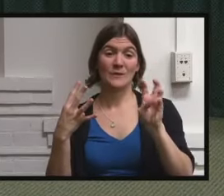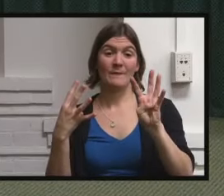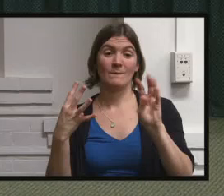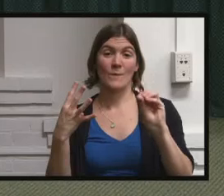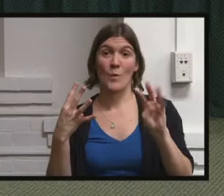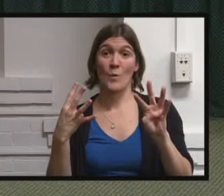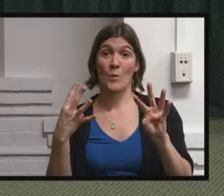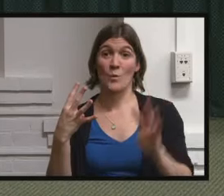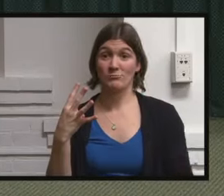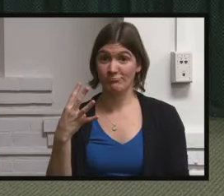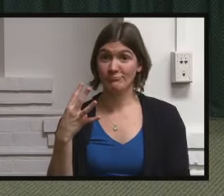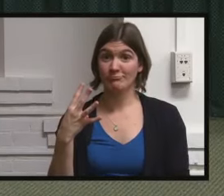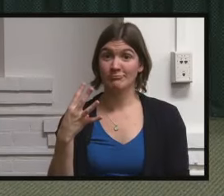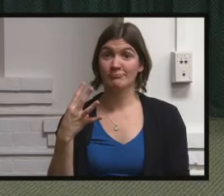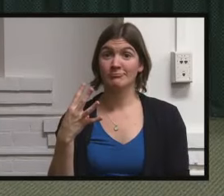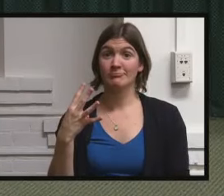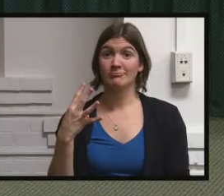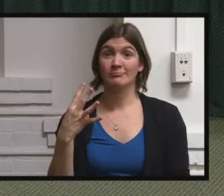$55,604.